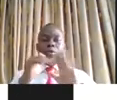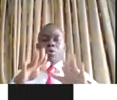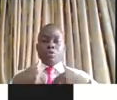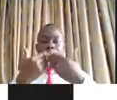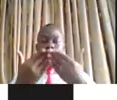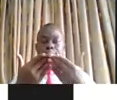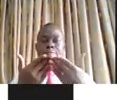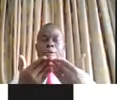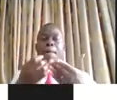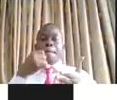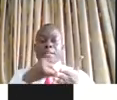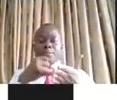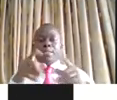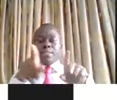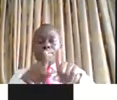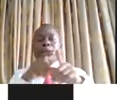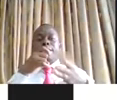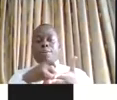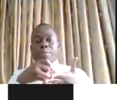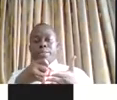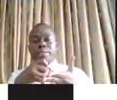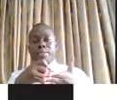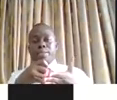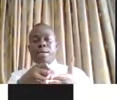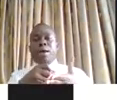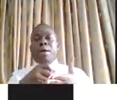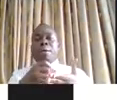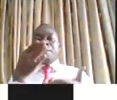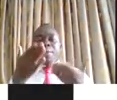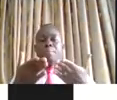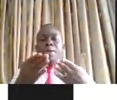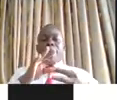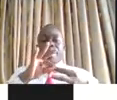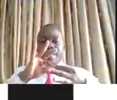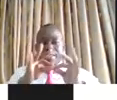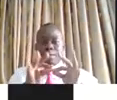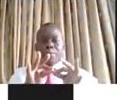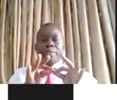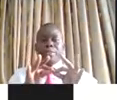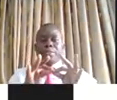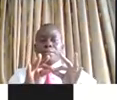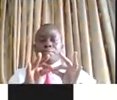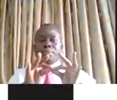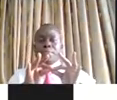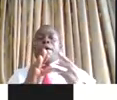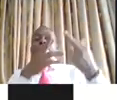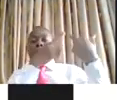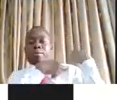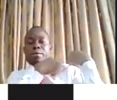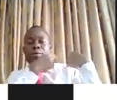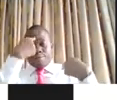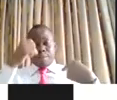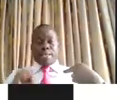facilitate participation and involvement, and we could interpret the obligation of the Senate to